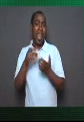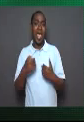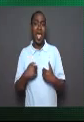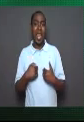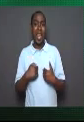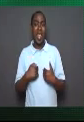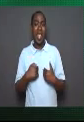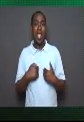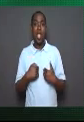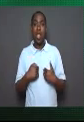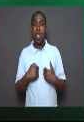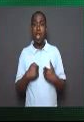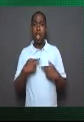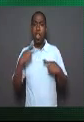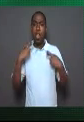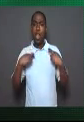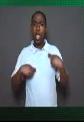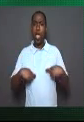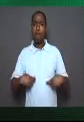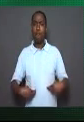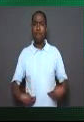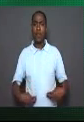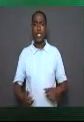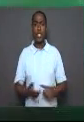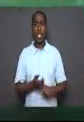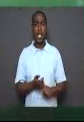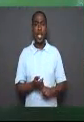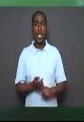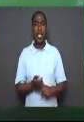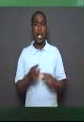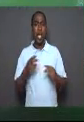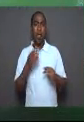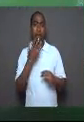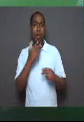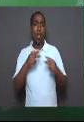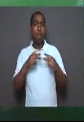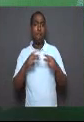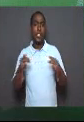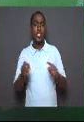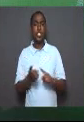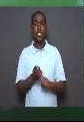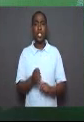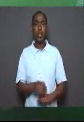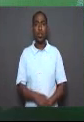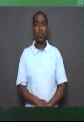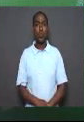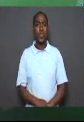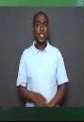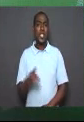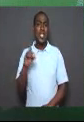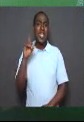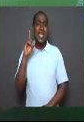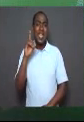contains nerves and blood vessels. The dentin contains many